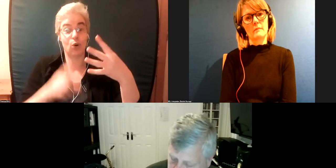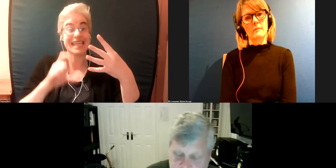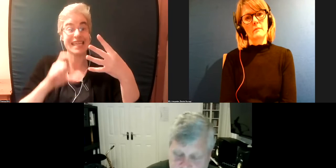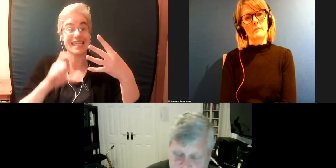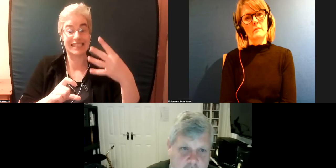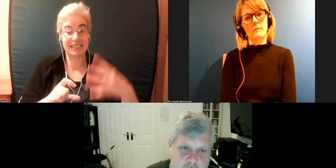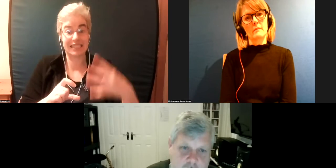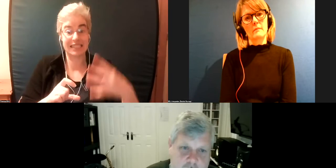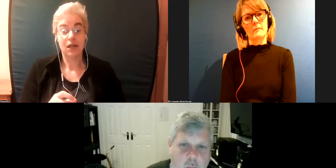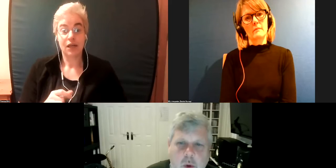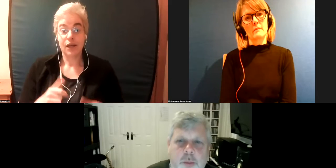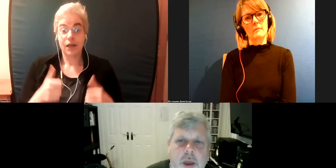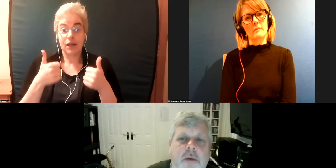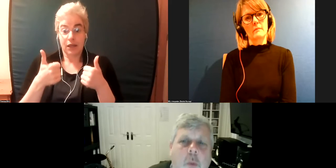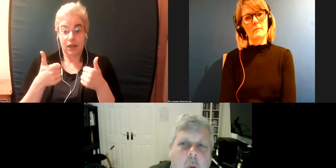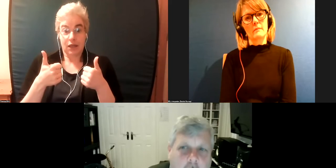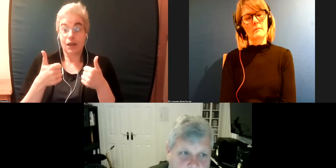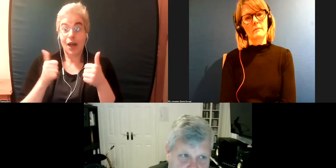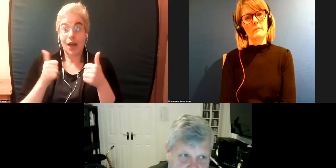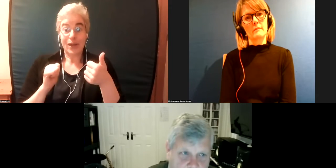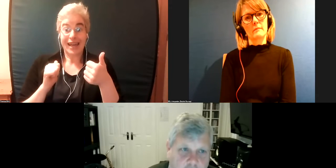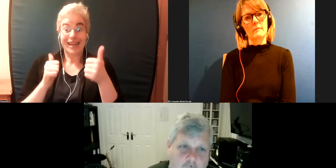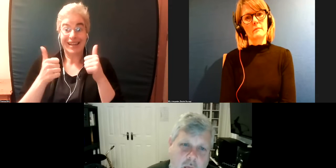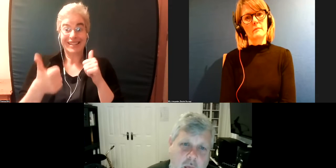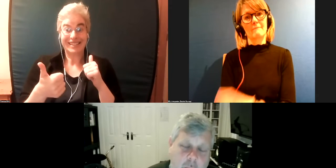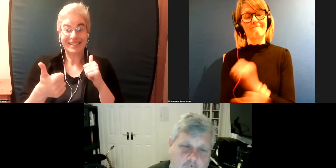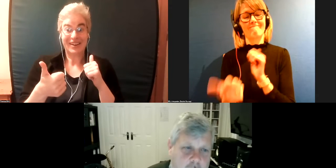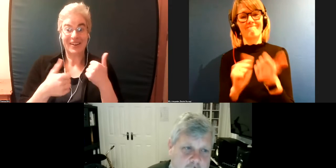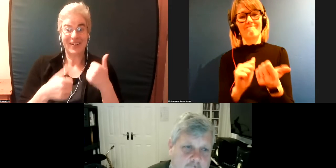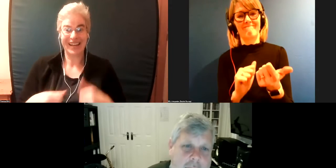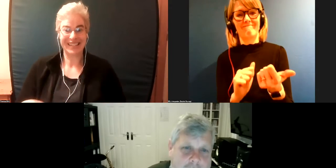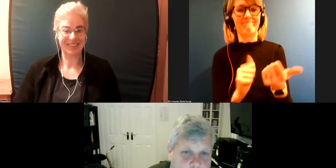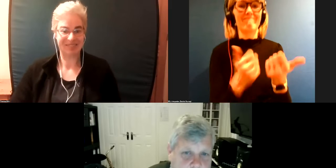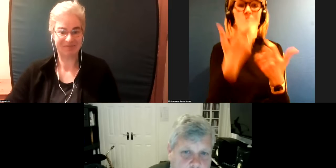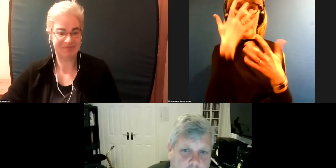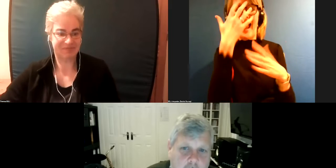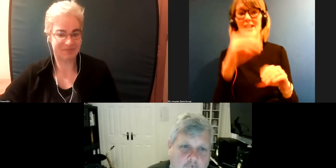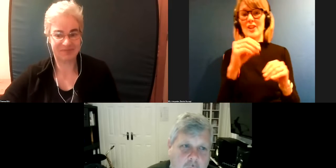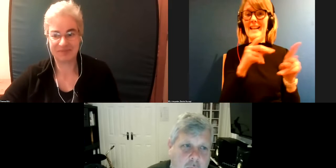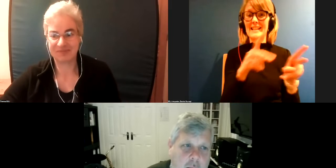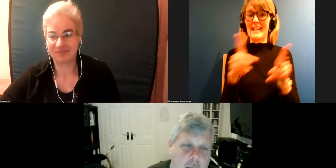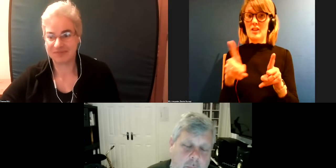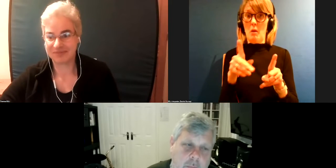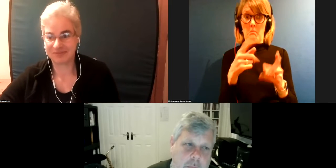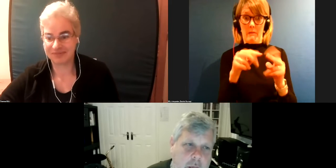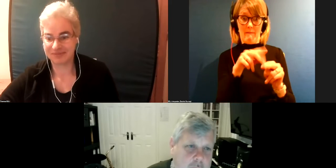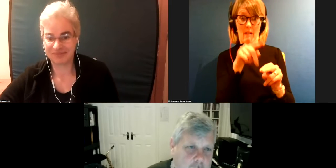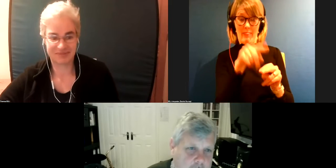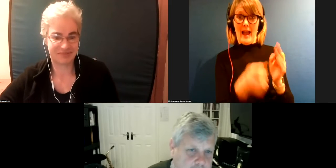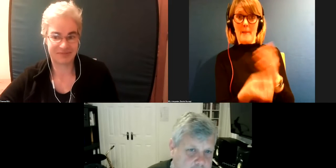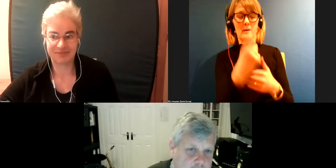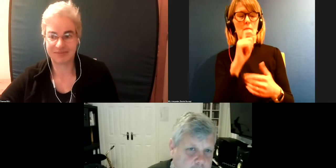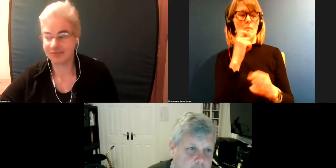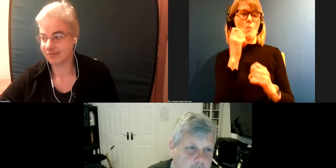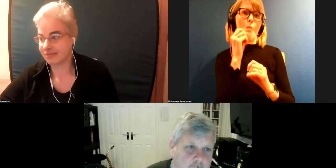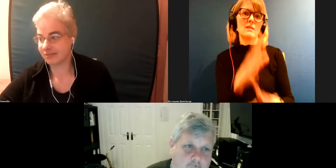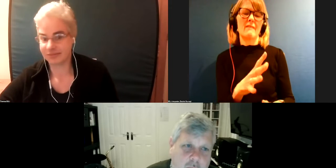education system that would be wonderful. I don't think it's going to happen, but you never